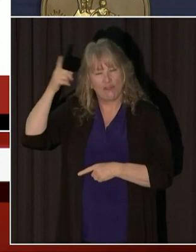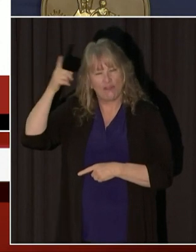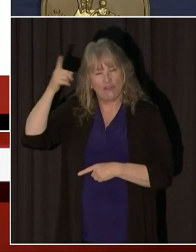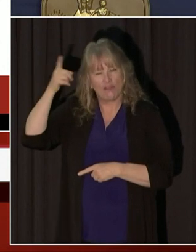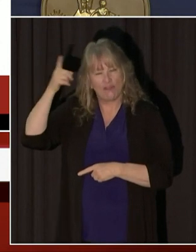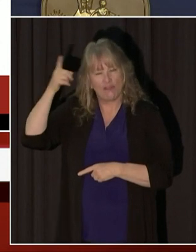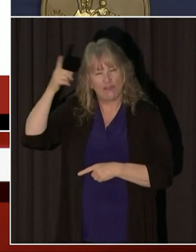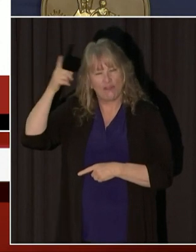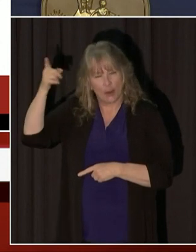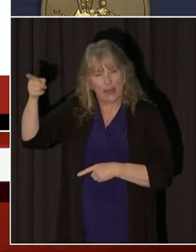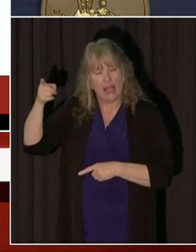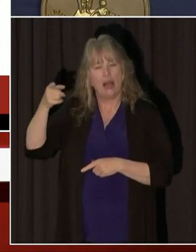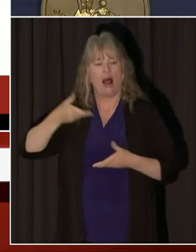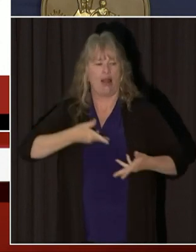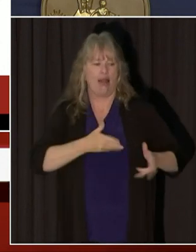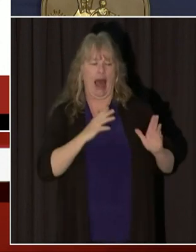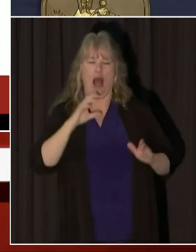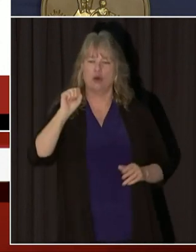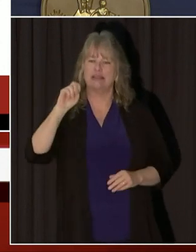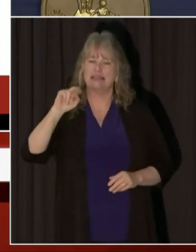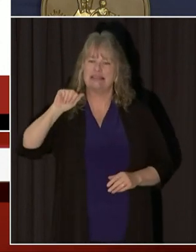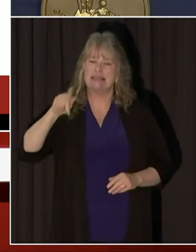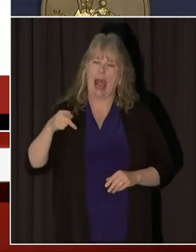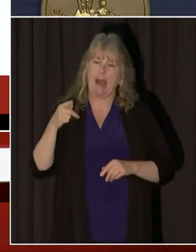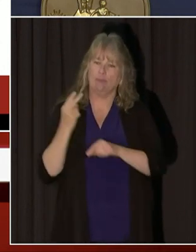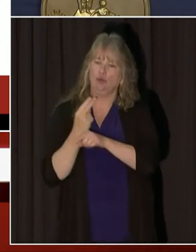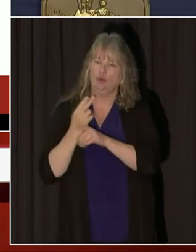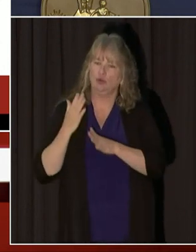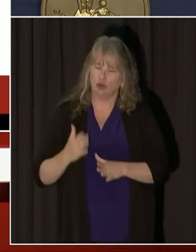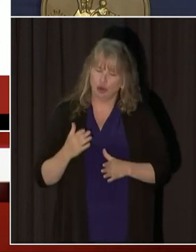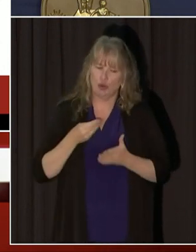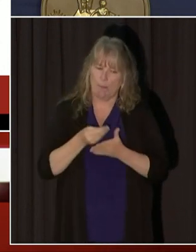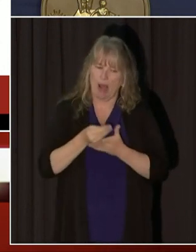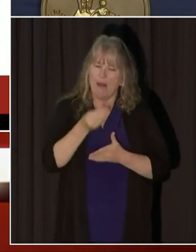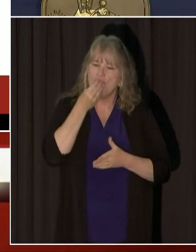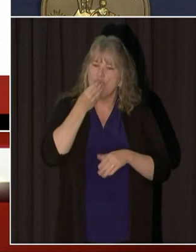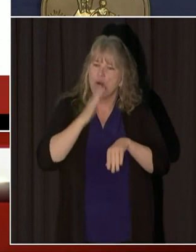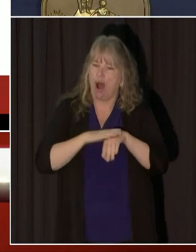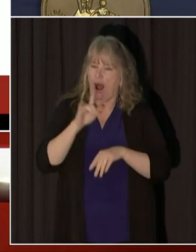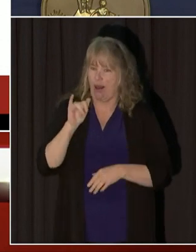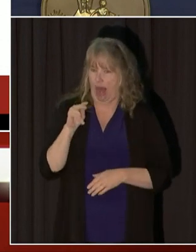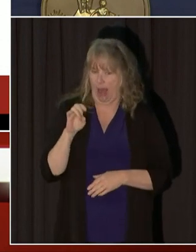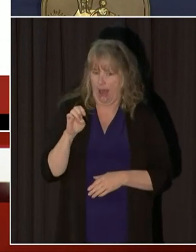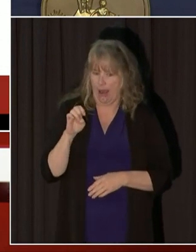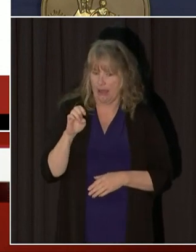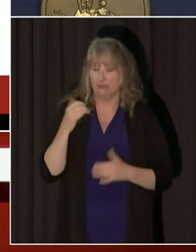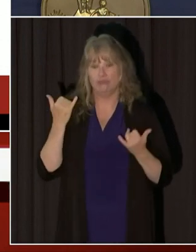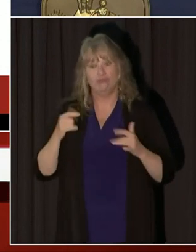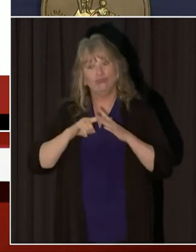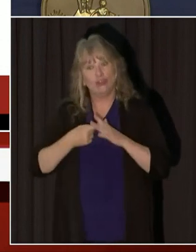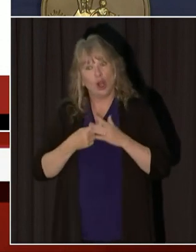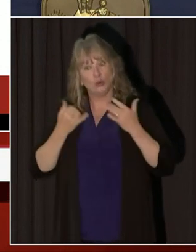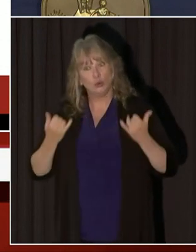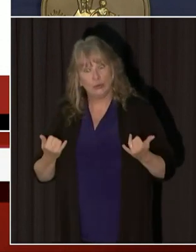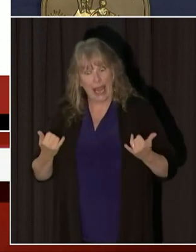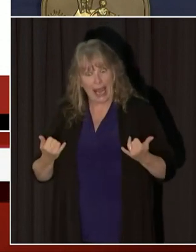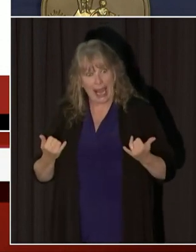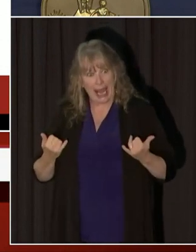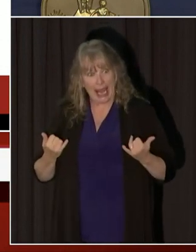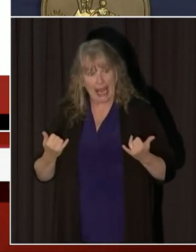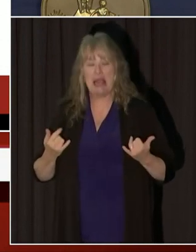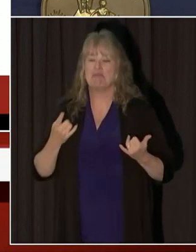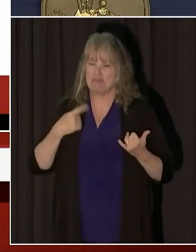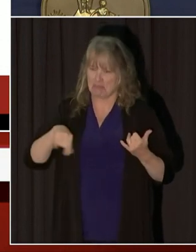benefits to buy groceries online. And starting today, people will be